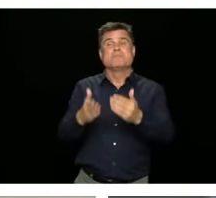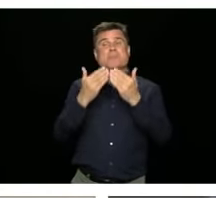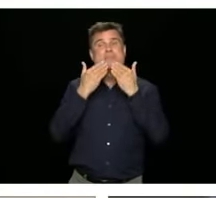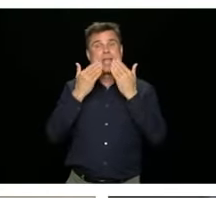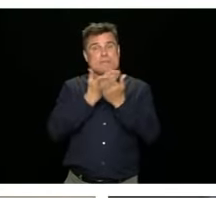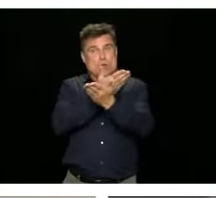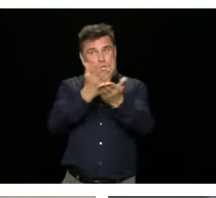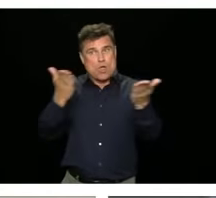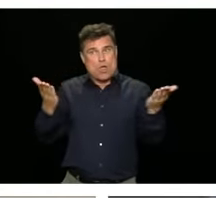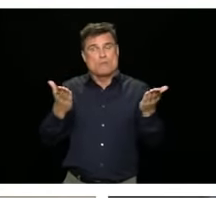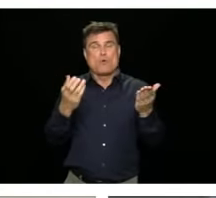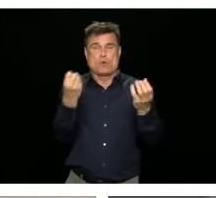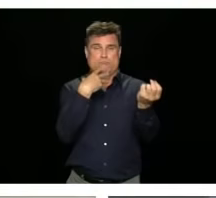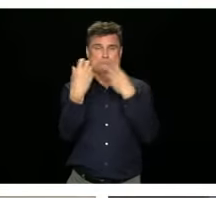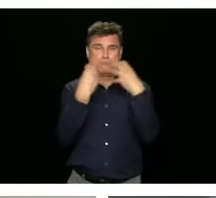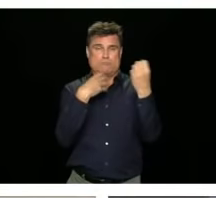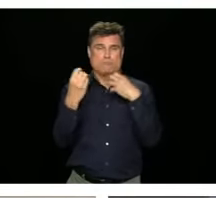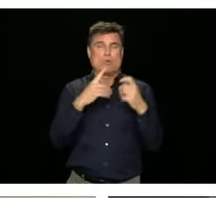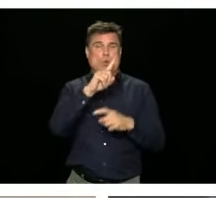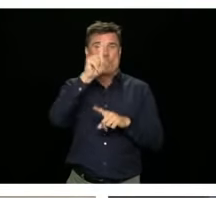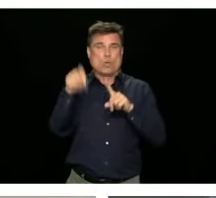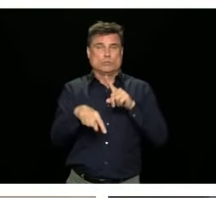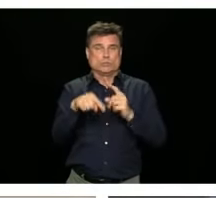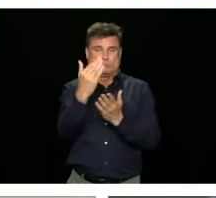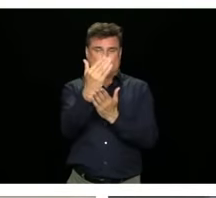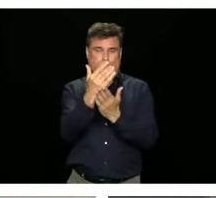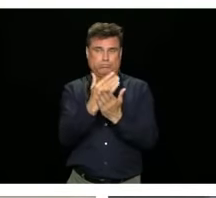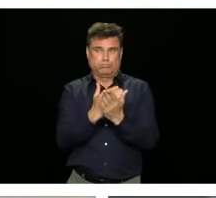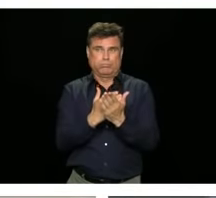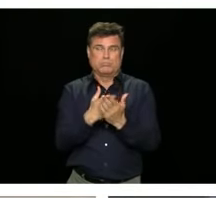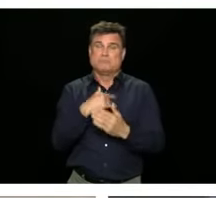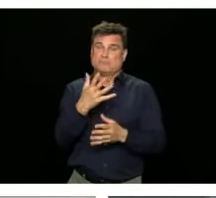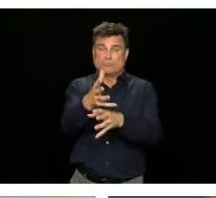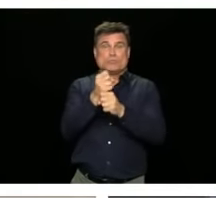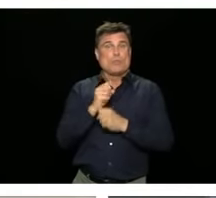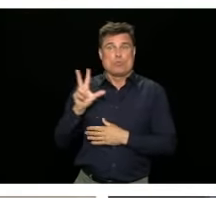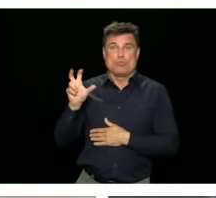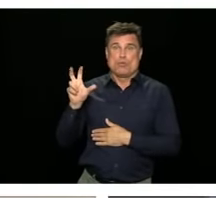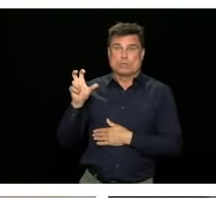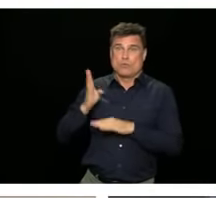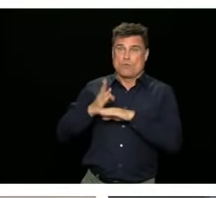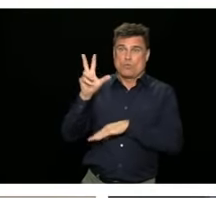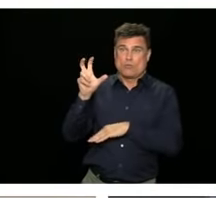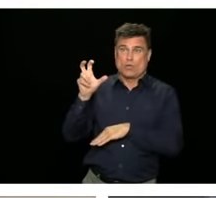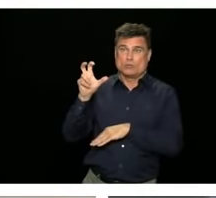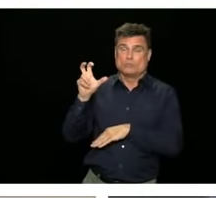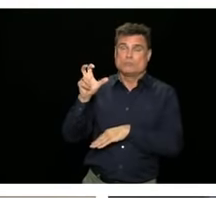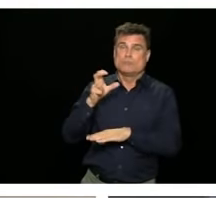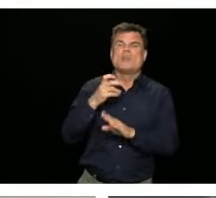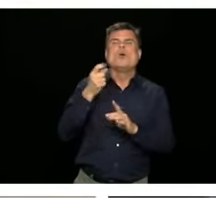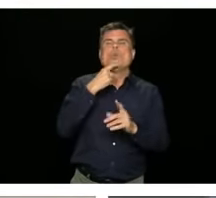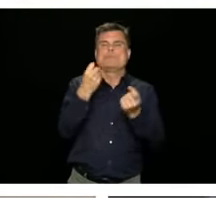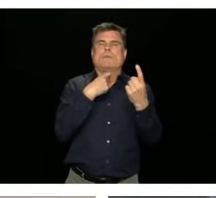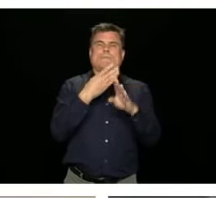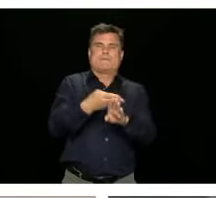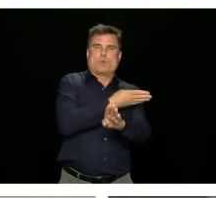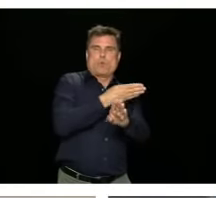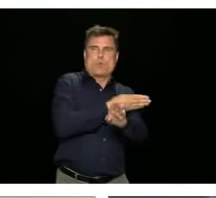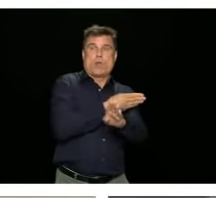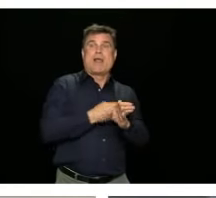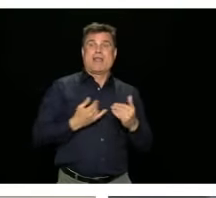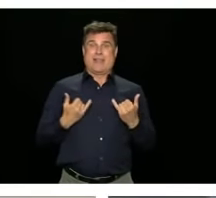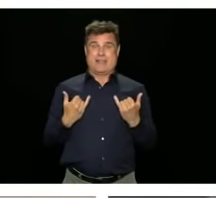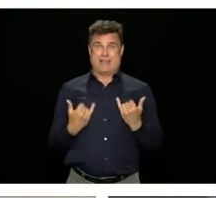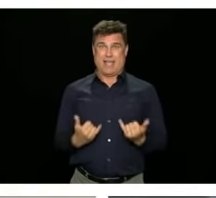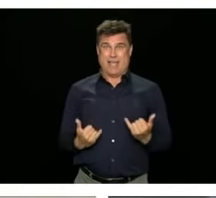was received previous. So now we're going to look into online people who are sending questions, and we have a lot of questions